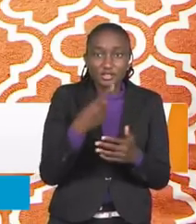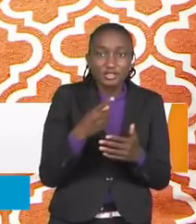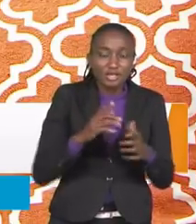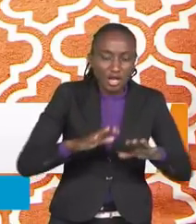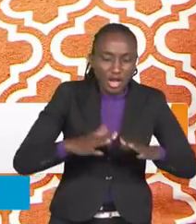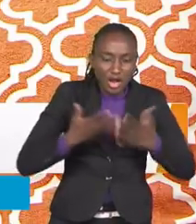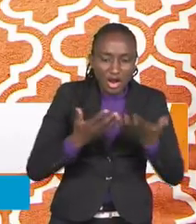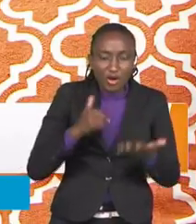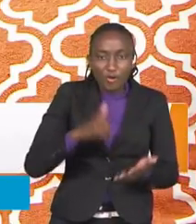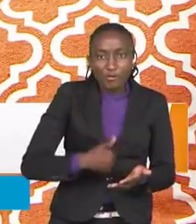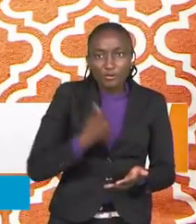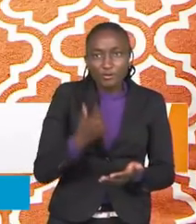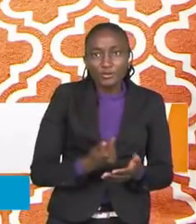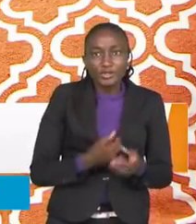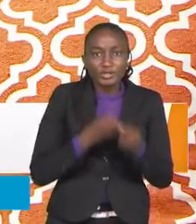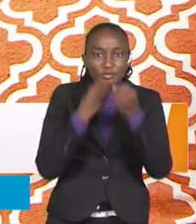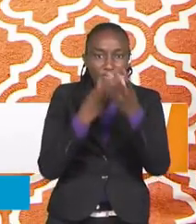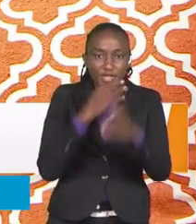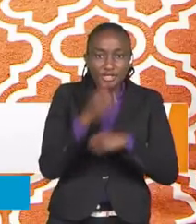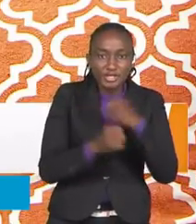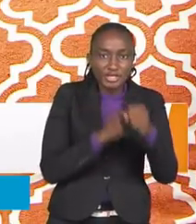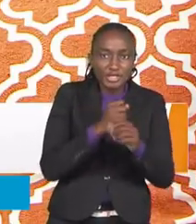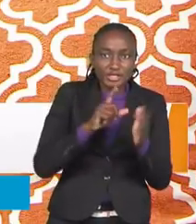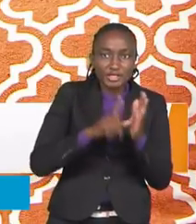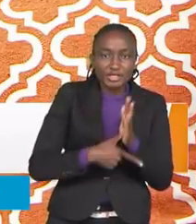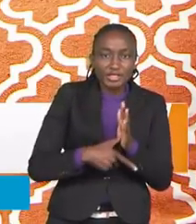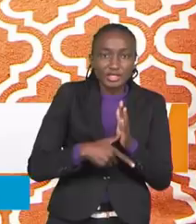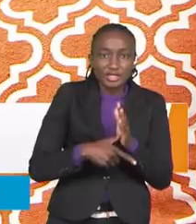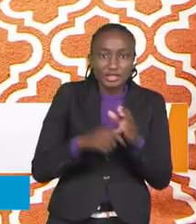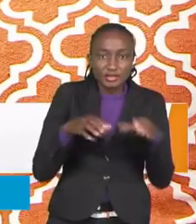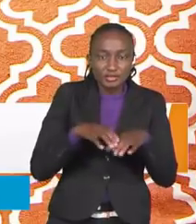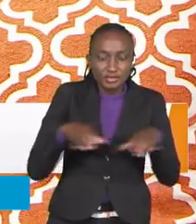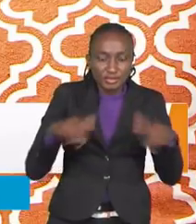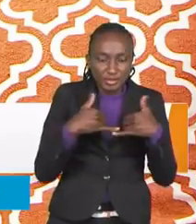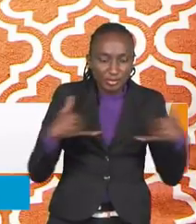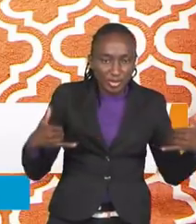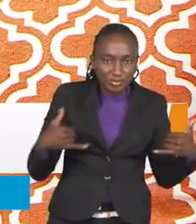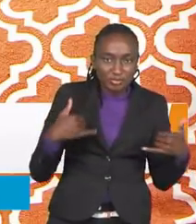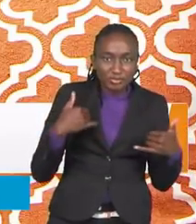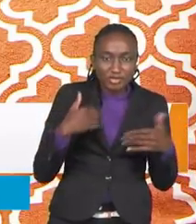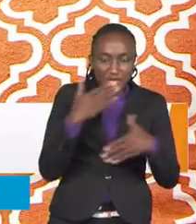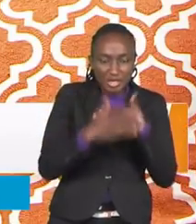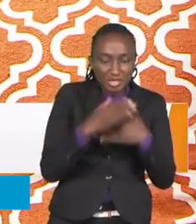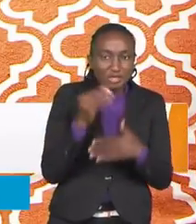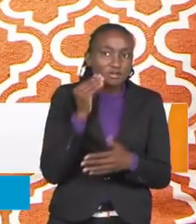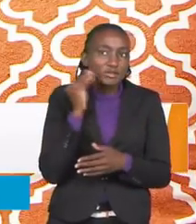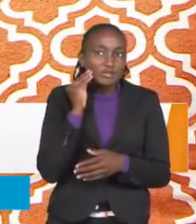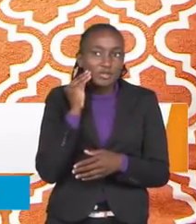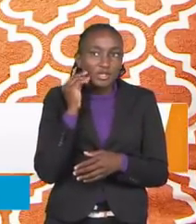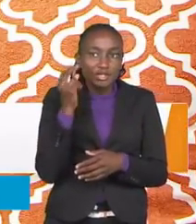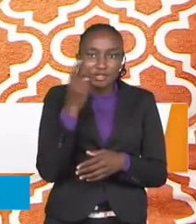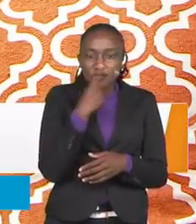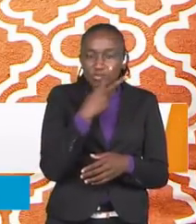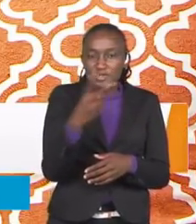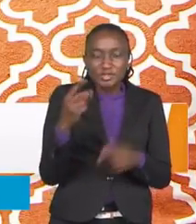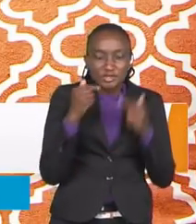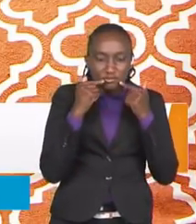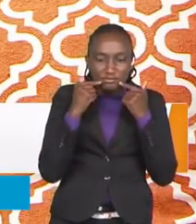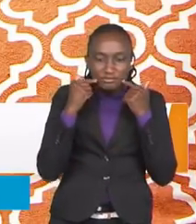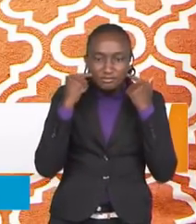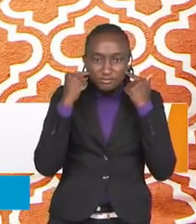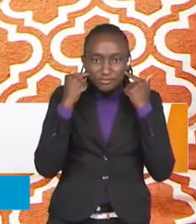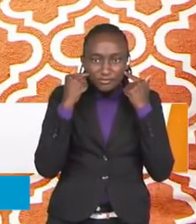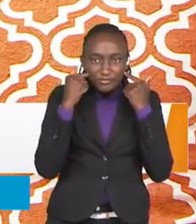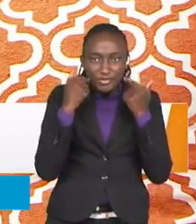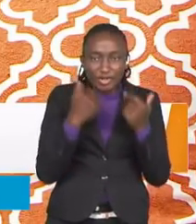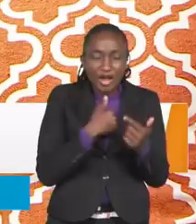they feel years later when the pipes have come right to their households. Impact. And you should have seen the smiles on their faces. Mm-hmm. So